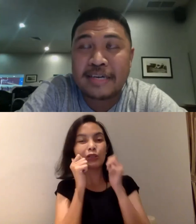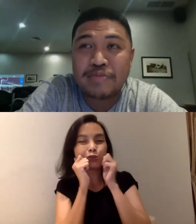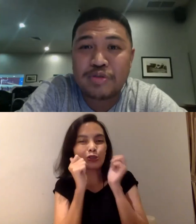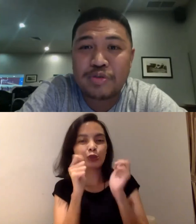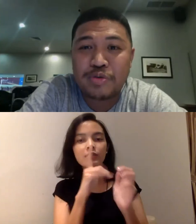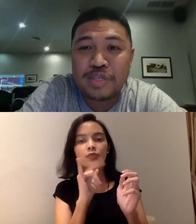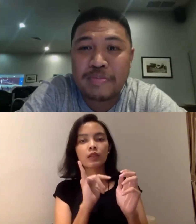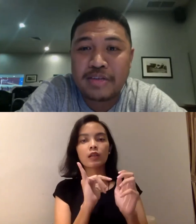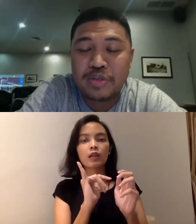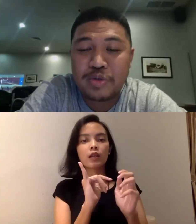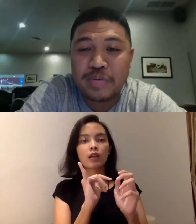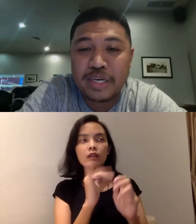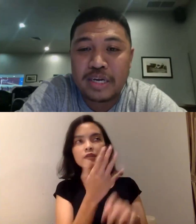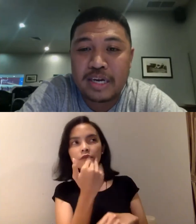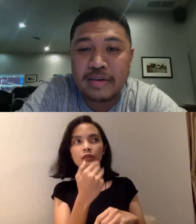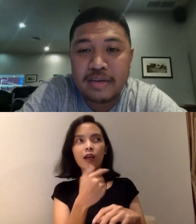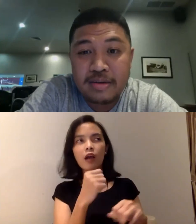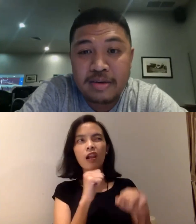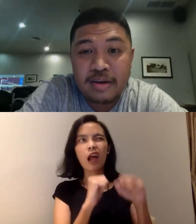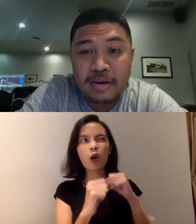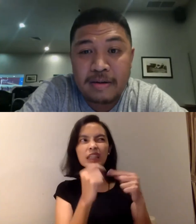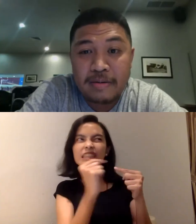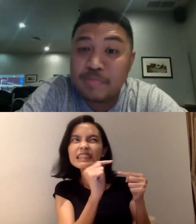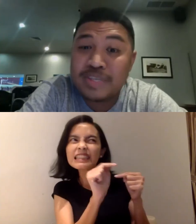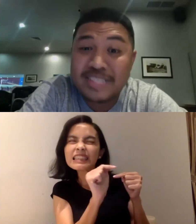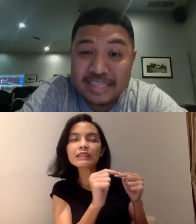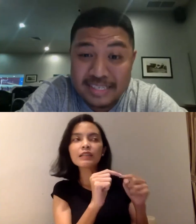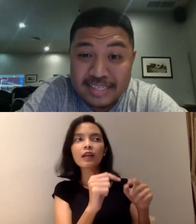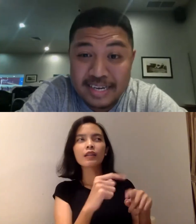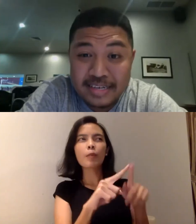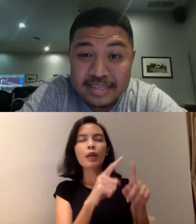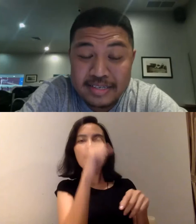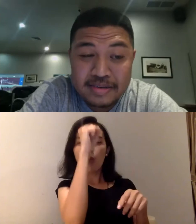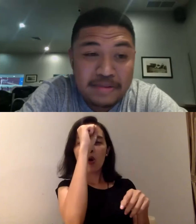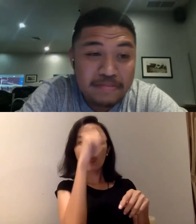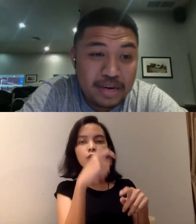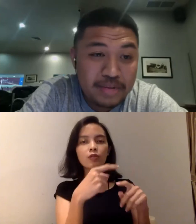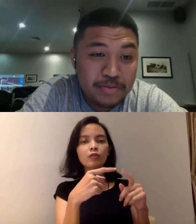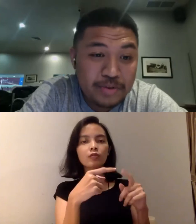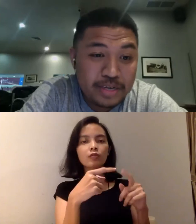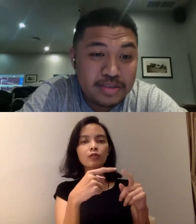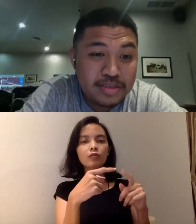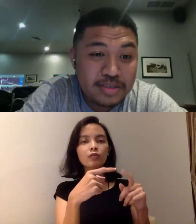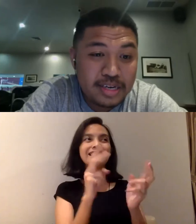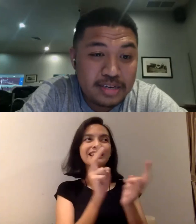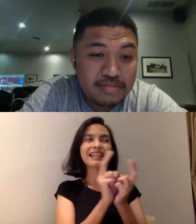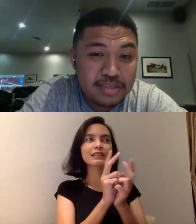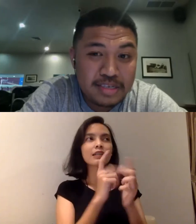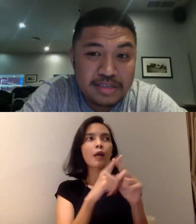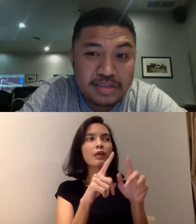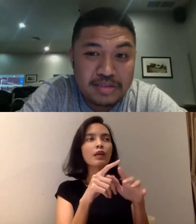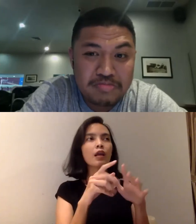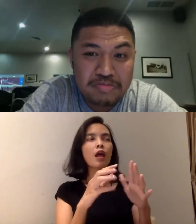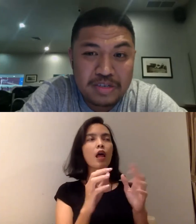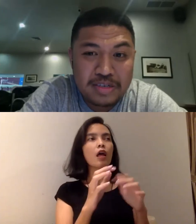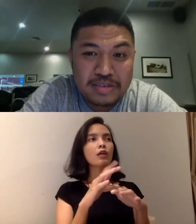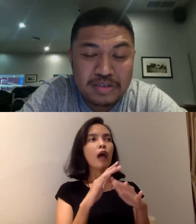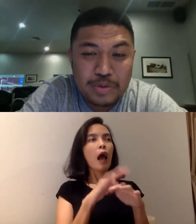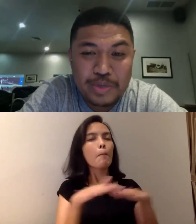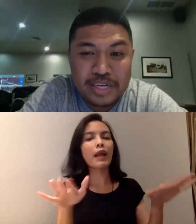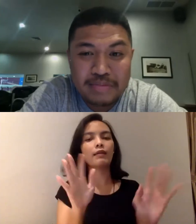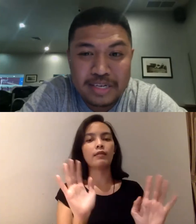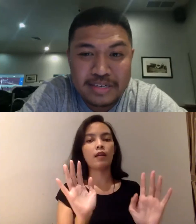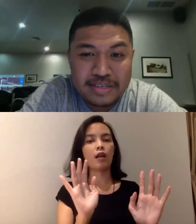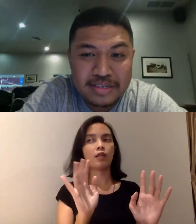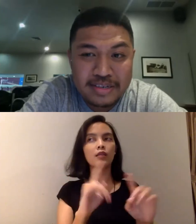ask him to do something stupid, like unprotected sex. But my friend's like still